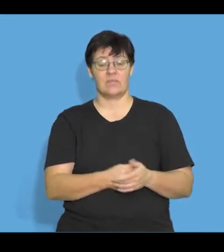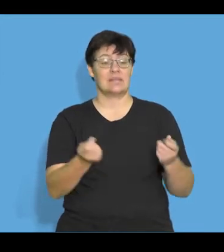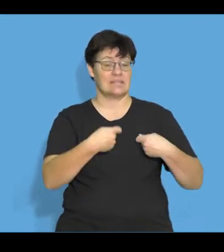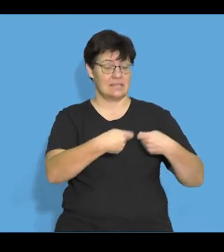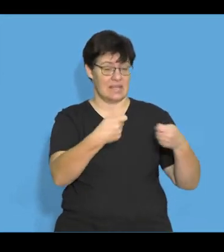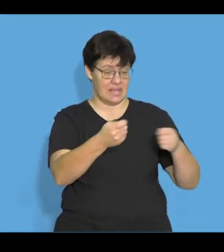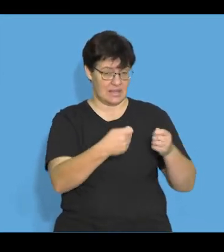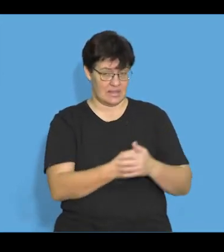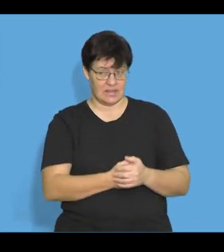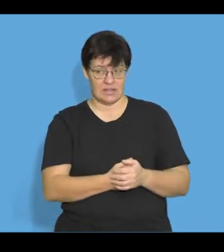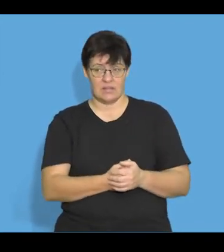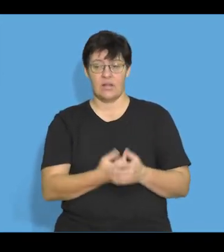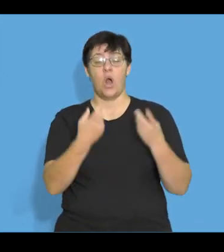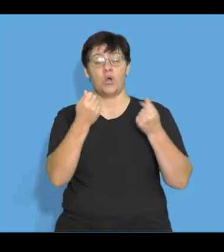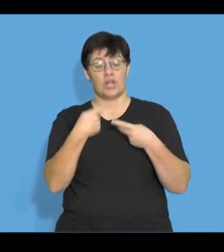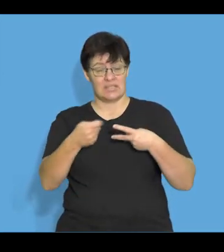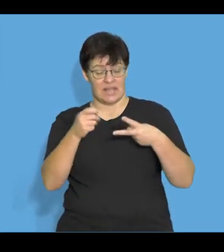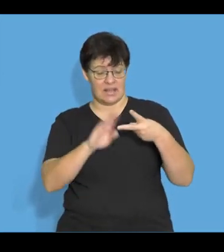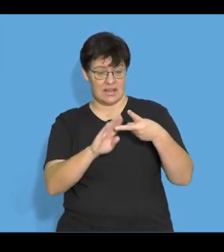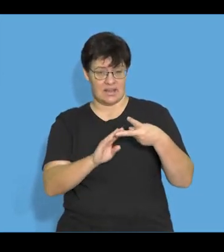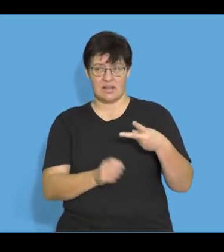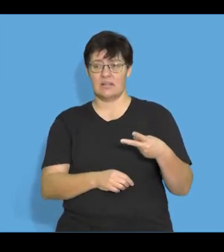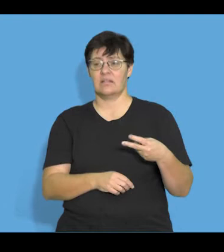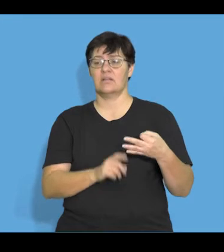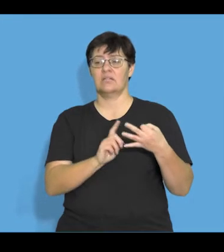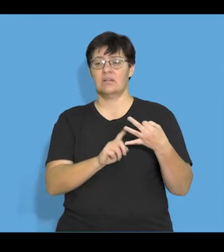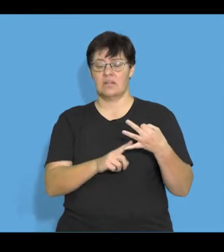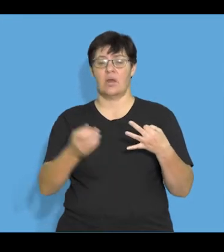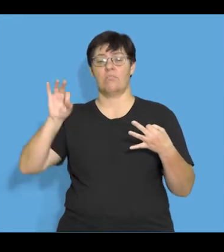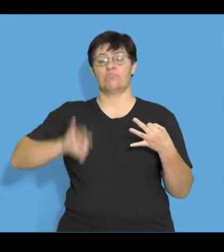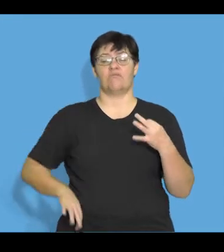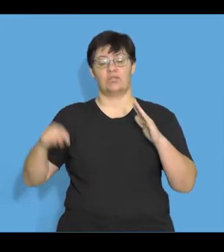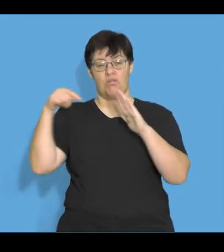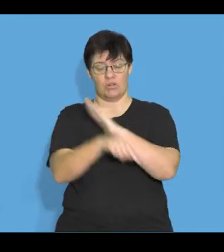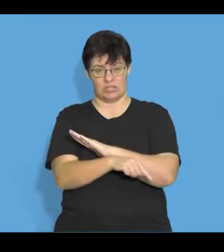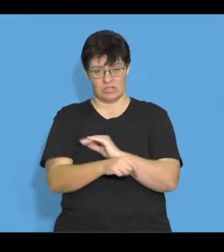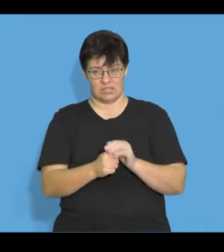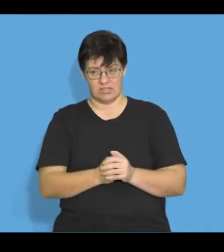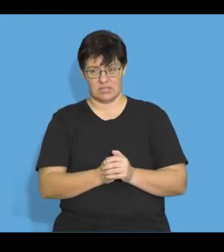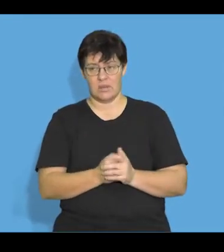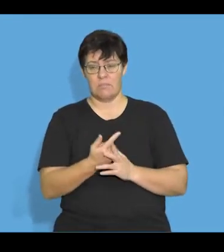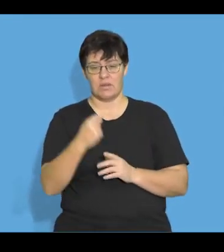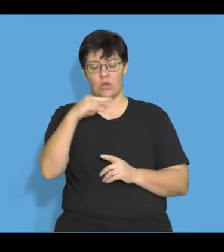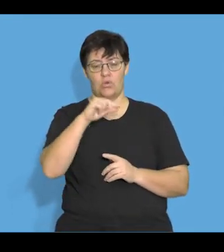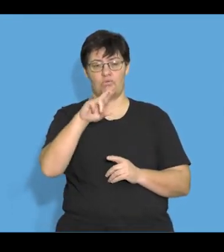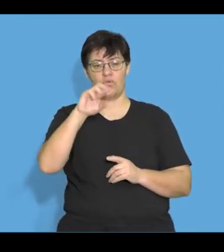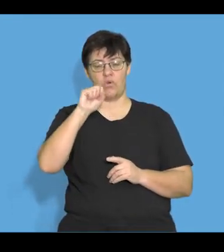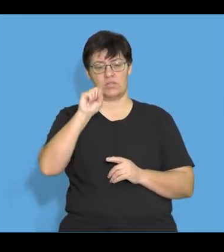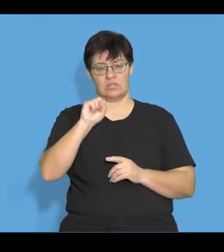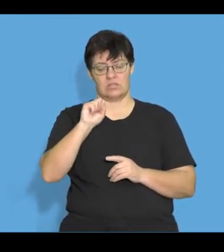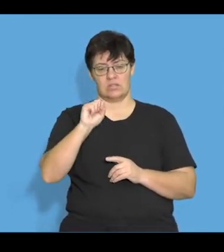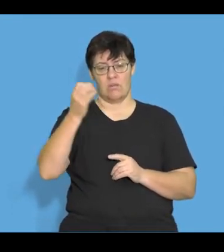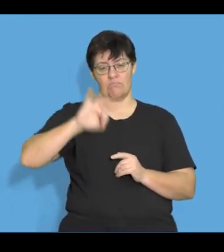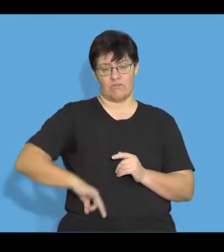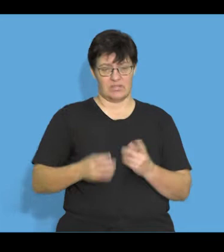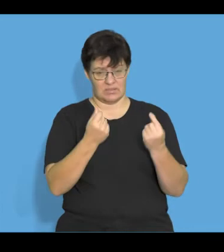your cost of sales, and obviously the profit and loss, which is your gross profit figure that you calculate. So